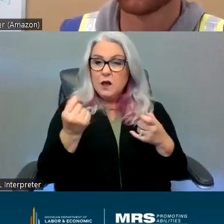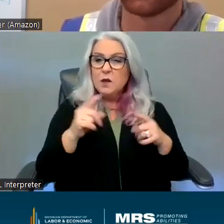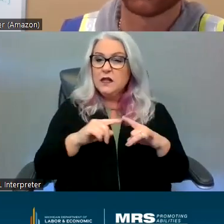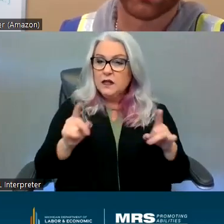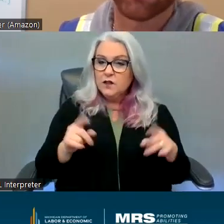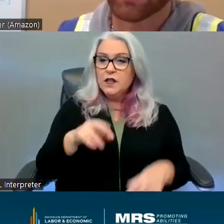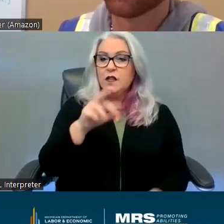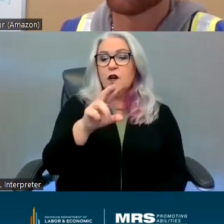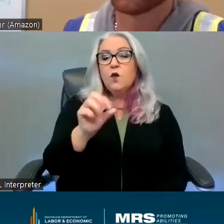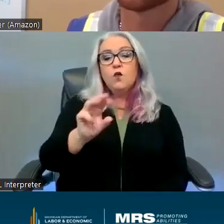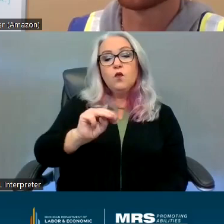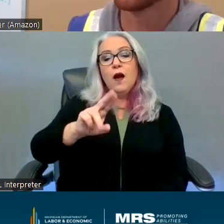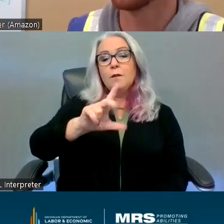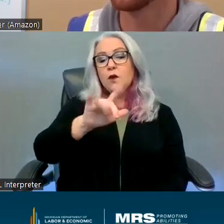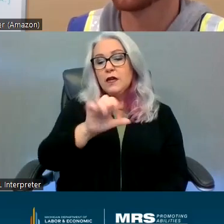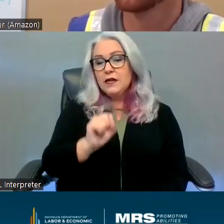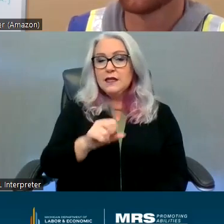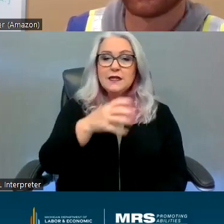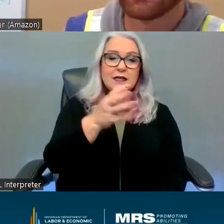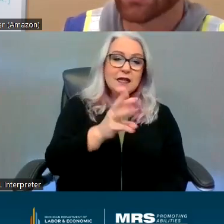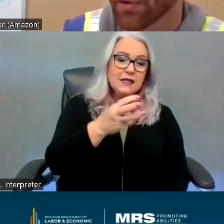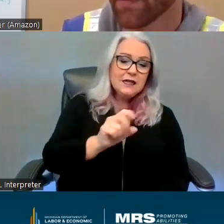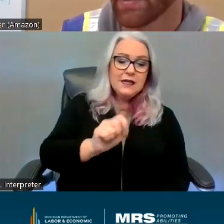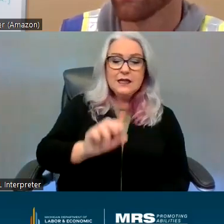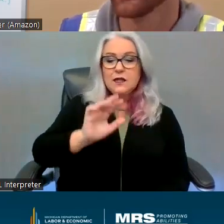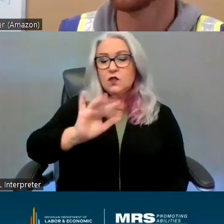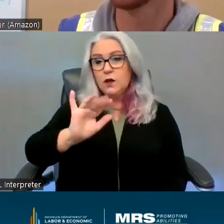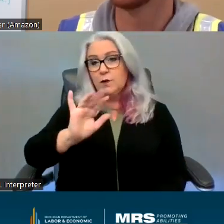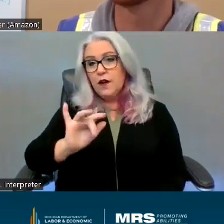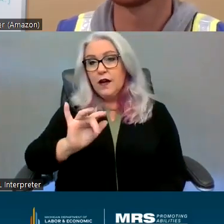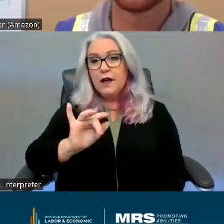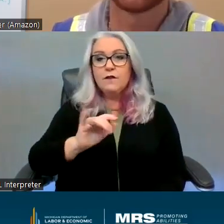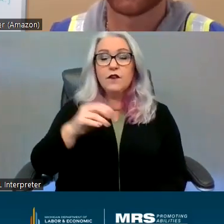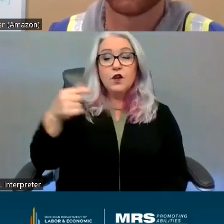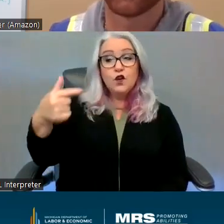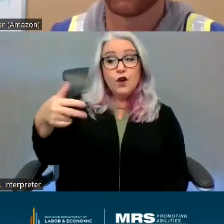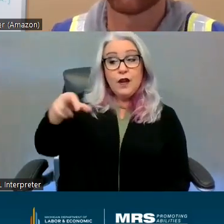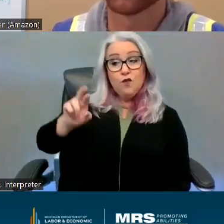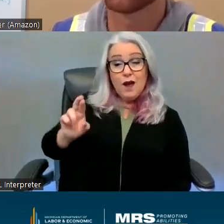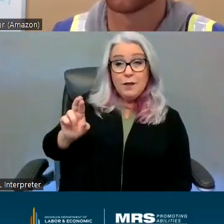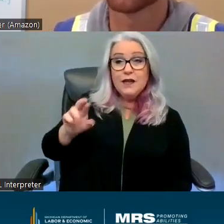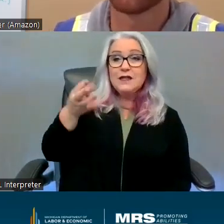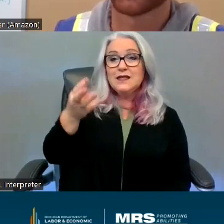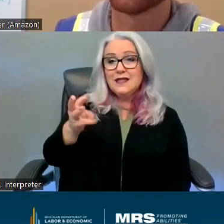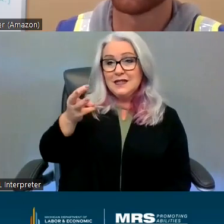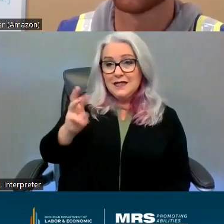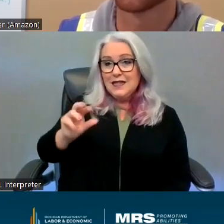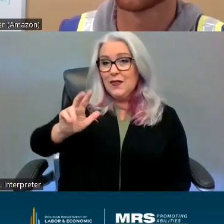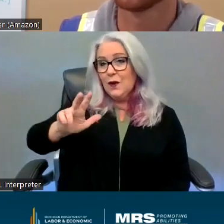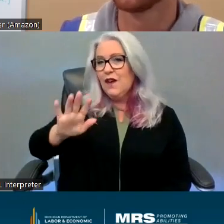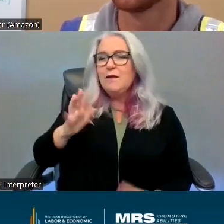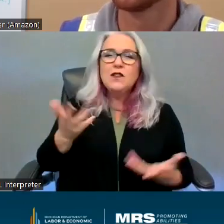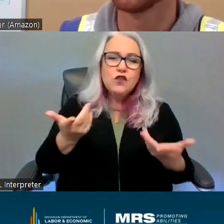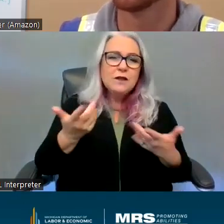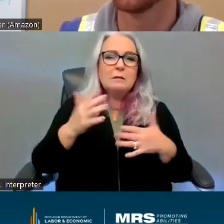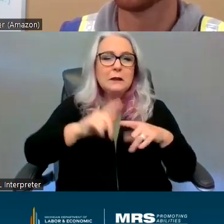it's 1625. In Grand Rapids, it's 1635. So it just depends on like what's competitive in the